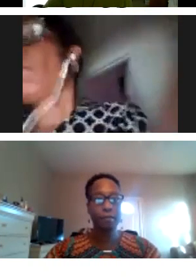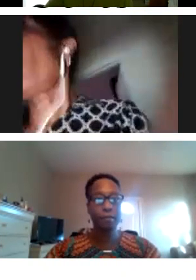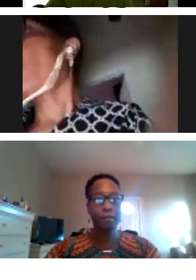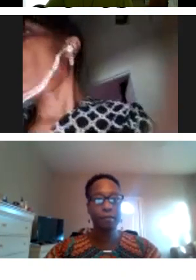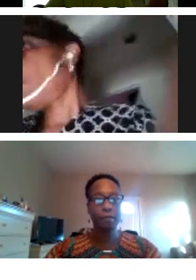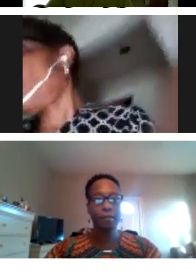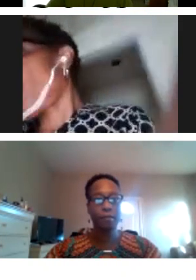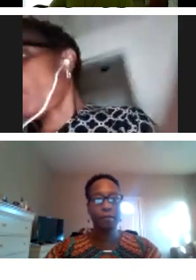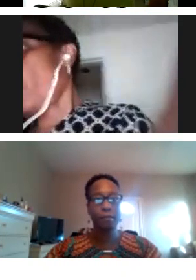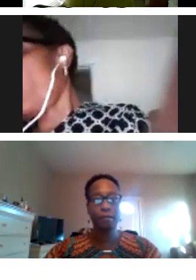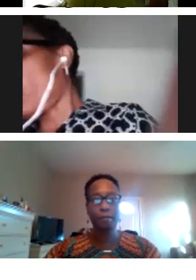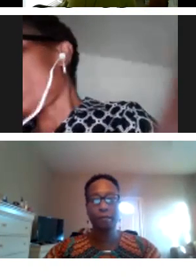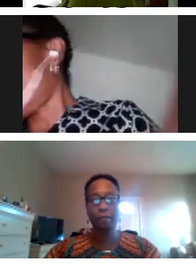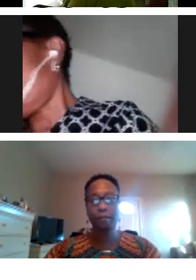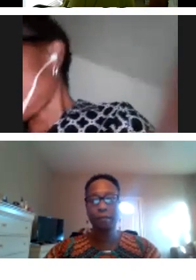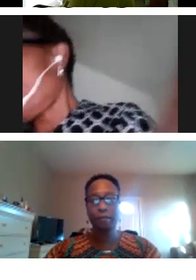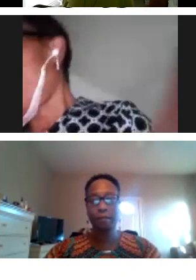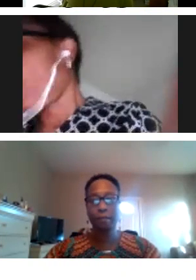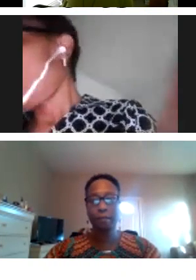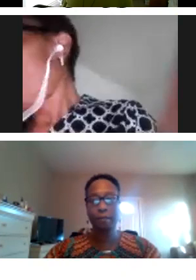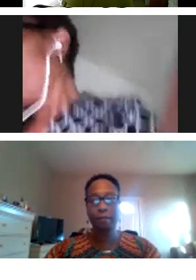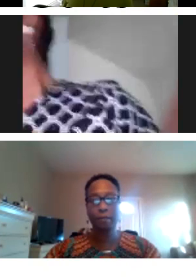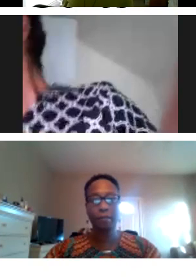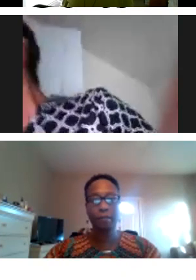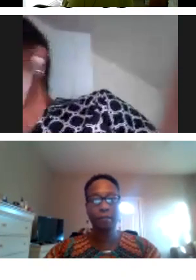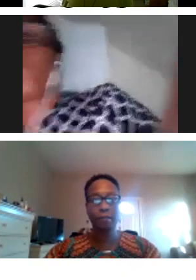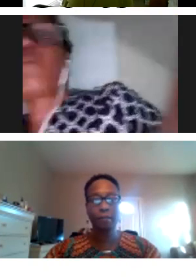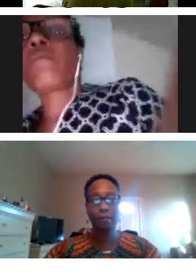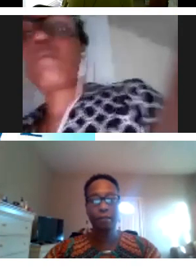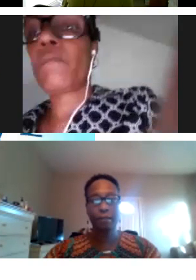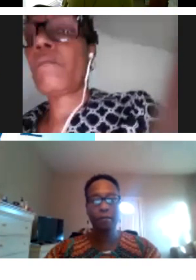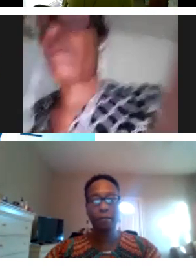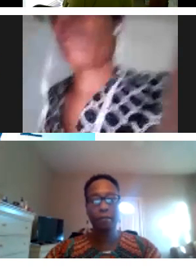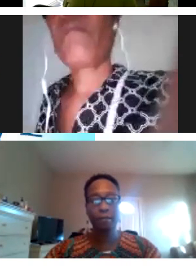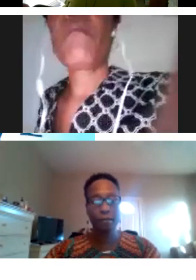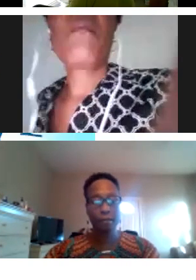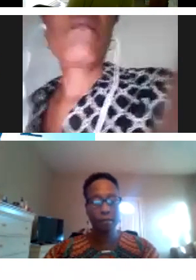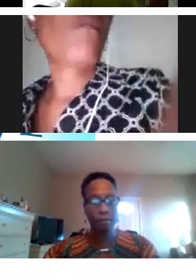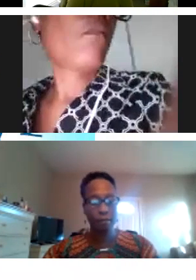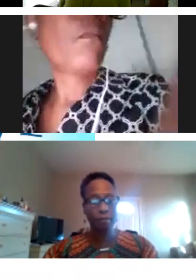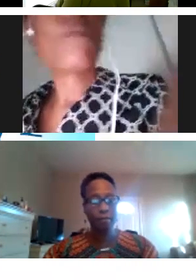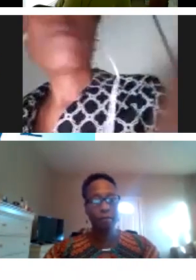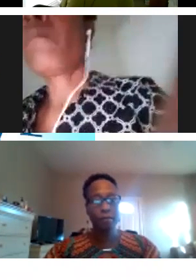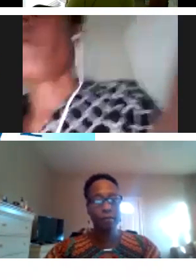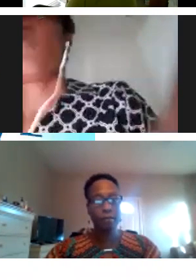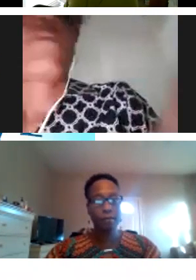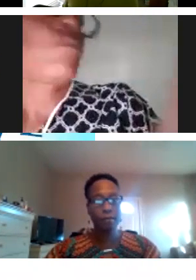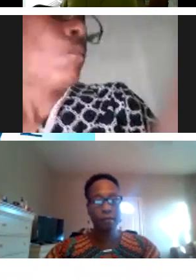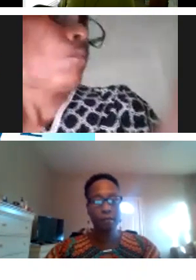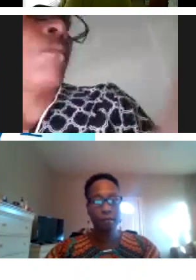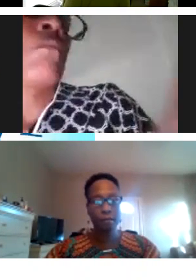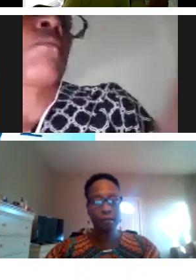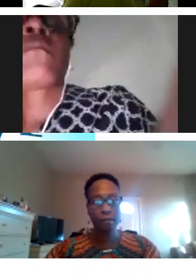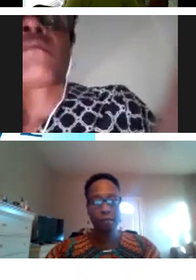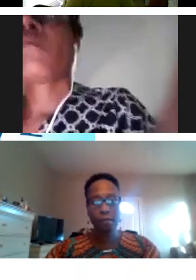going out and doing presentations around National Women and Girls HIV/AIDS Awareness Day. A few logistics for us